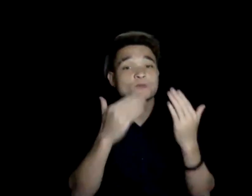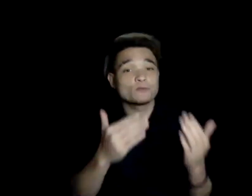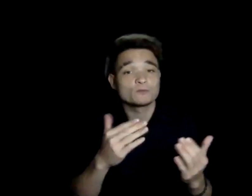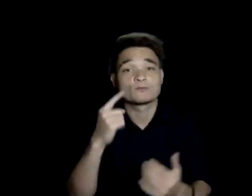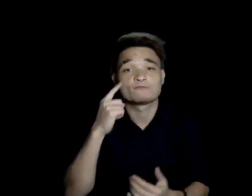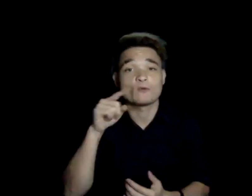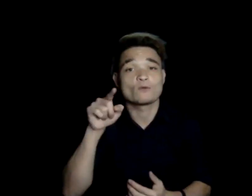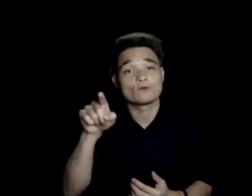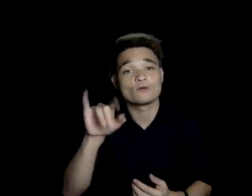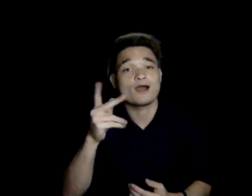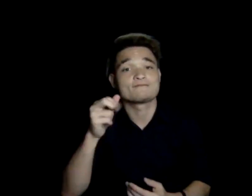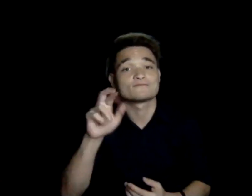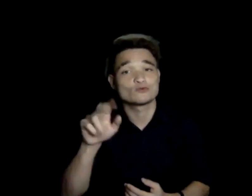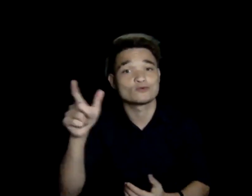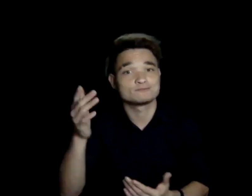client.